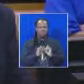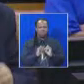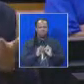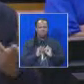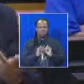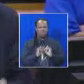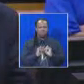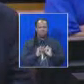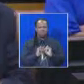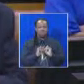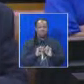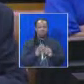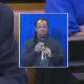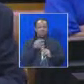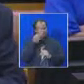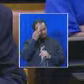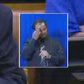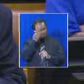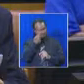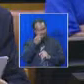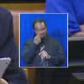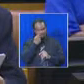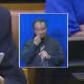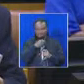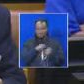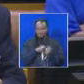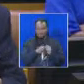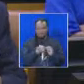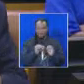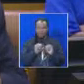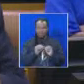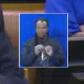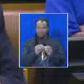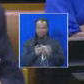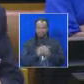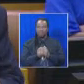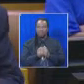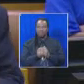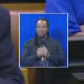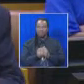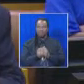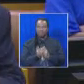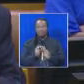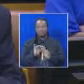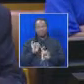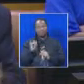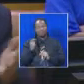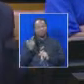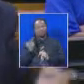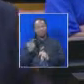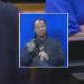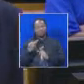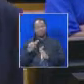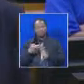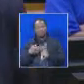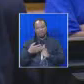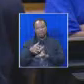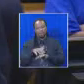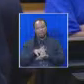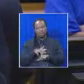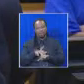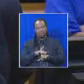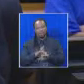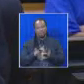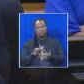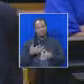government doesn't have any understanding of it. According to media reports, they don't intend to do anything about it either. To farm successfully today,